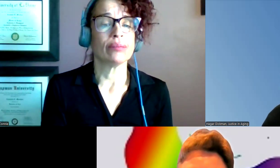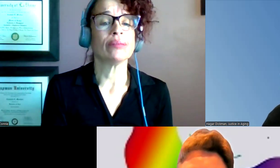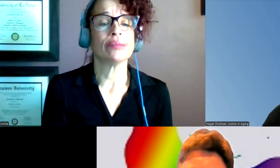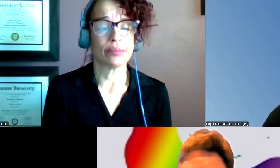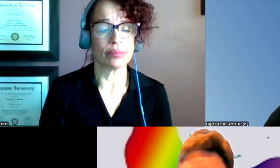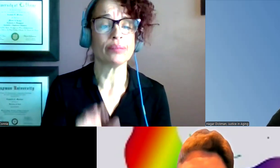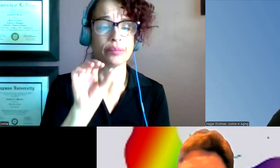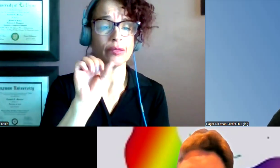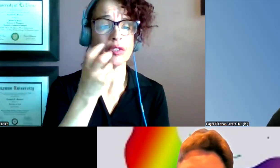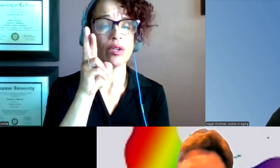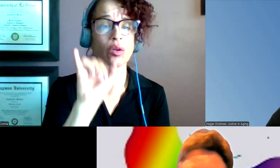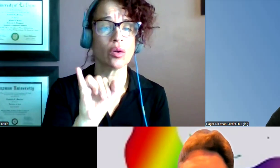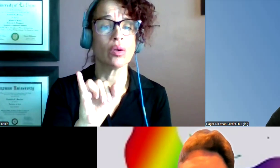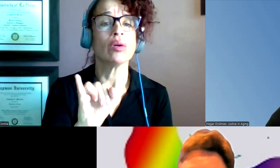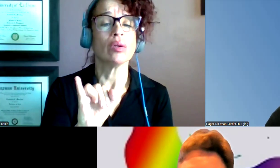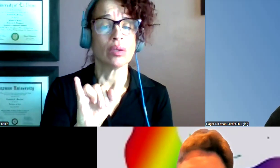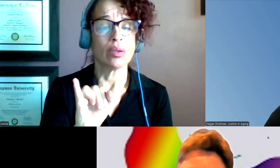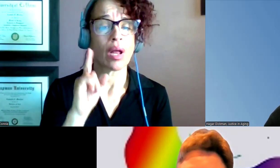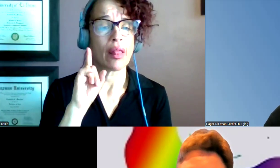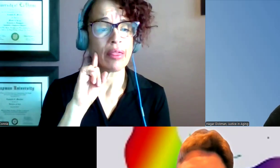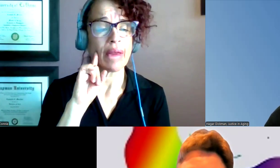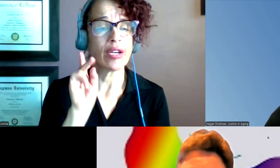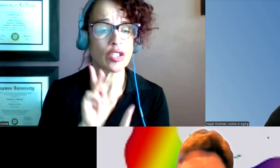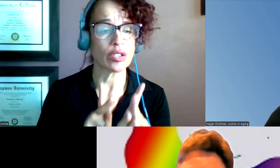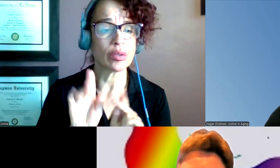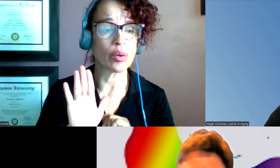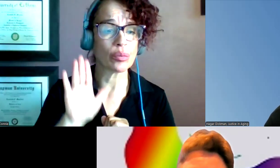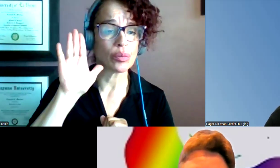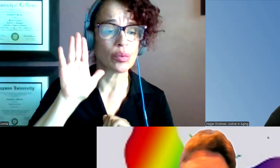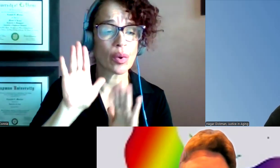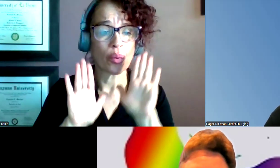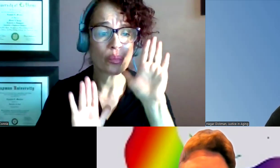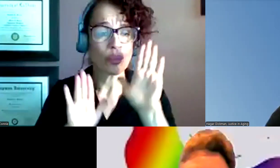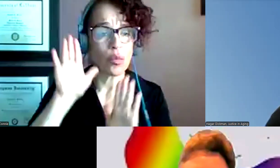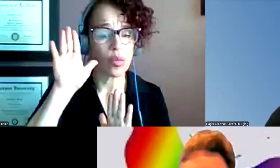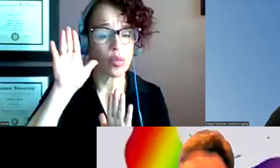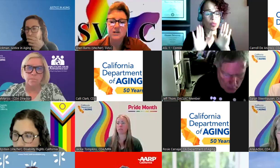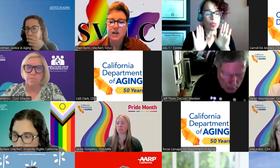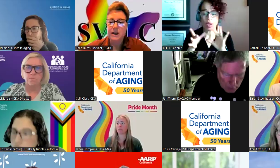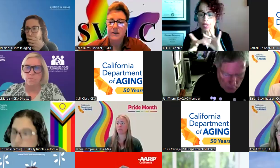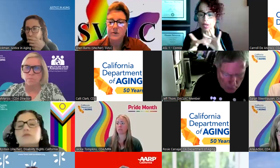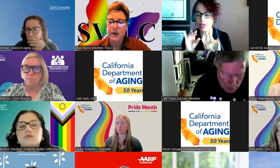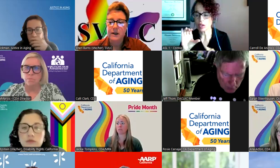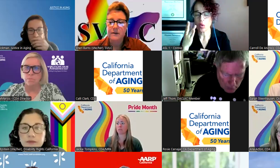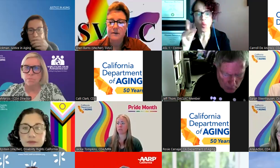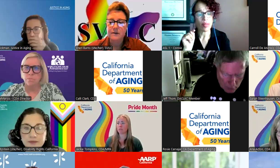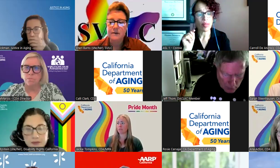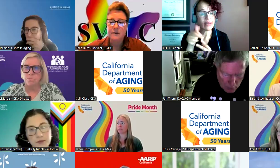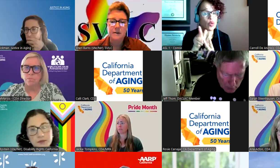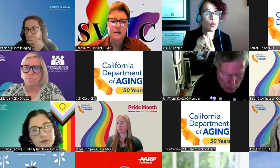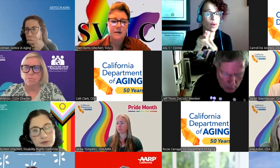Sherry. Yeah. Yeah. I was just going to say, I think people can raise their hands or put comments in the chat either way.